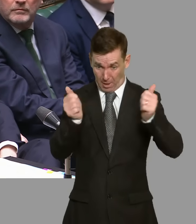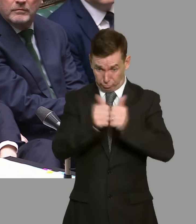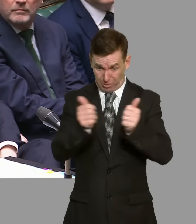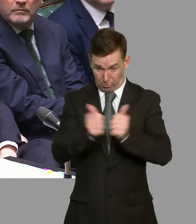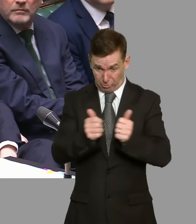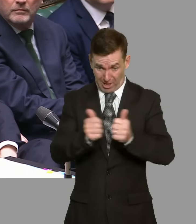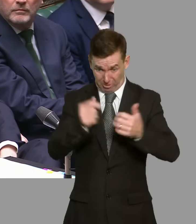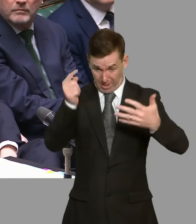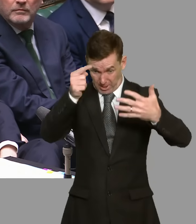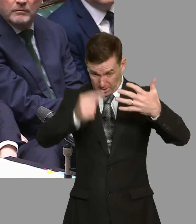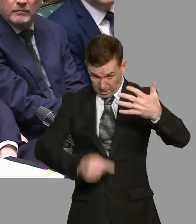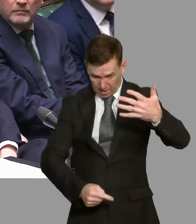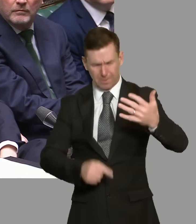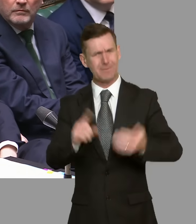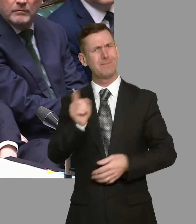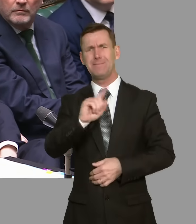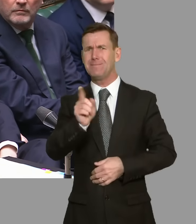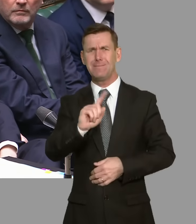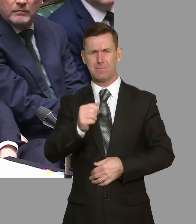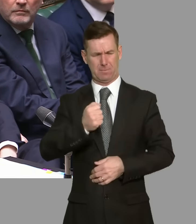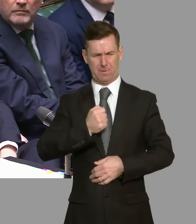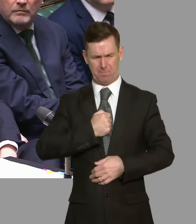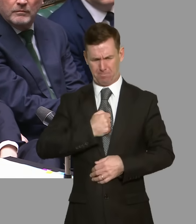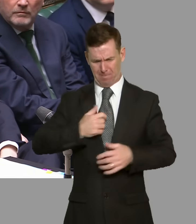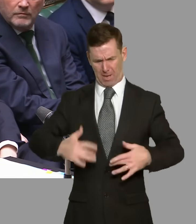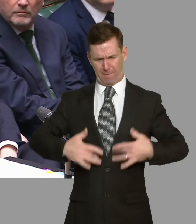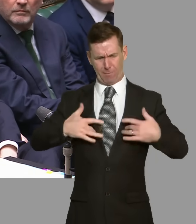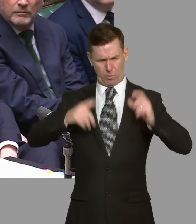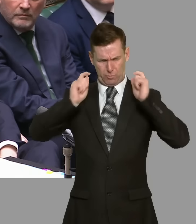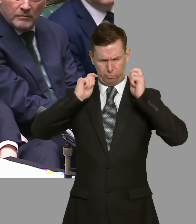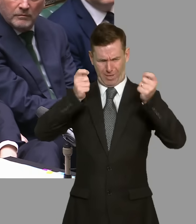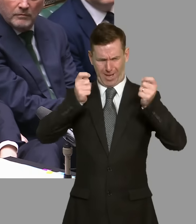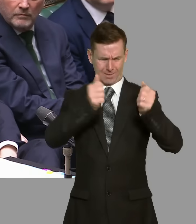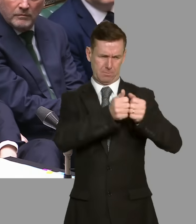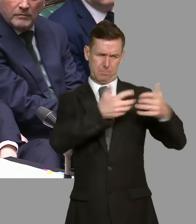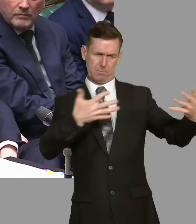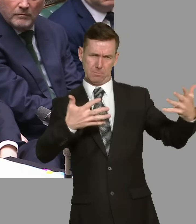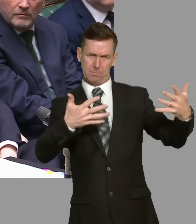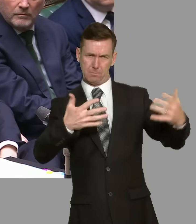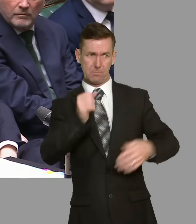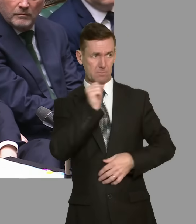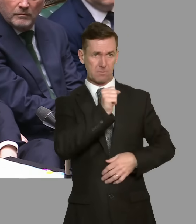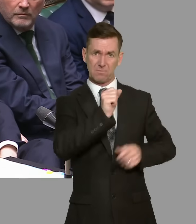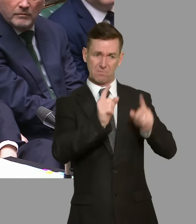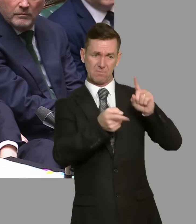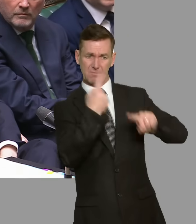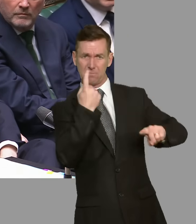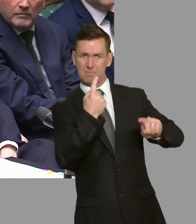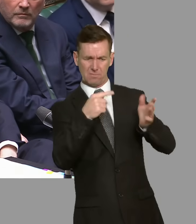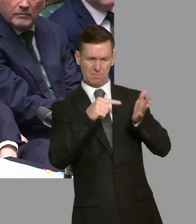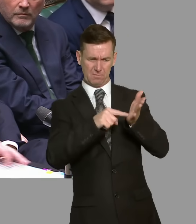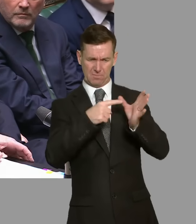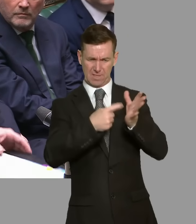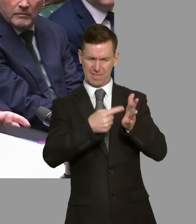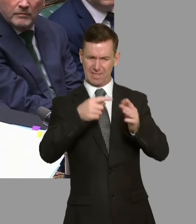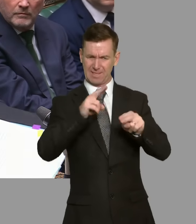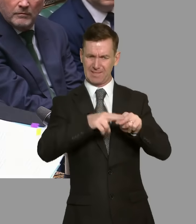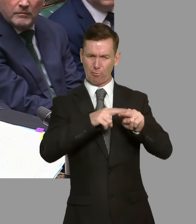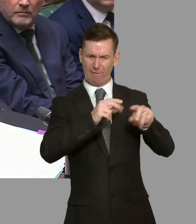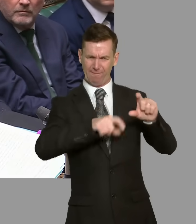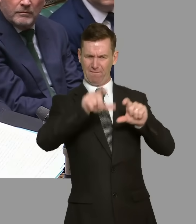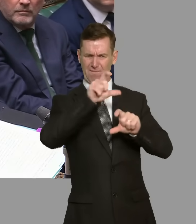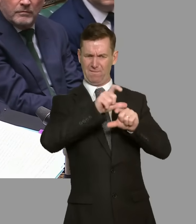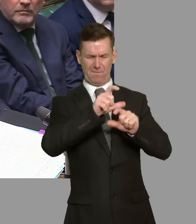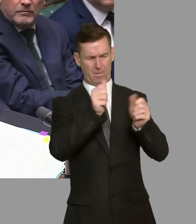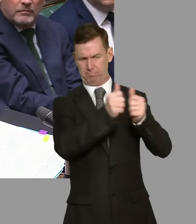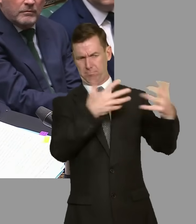on tariffs, but it is foolhardy to think that we should rip up our relationship with the US, abandon Ukraine, and so many